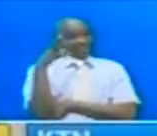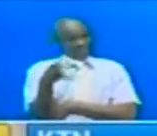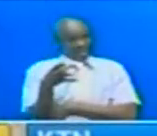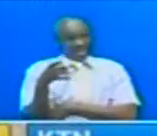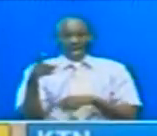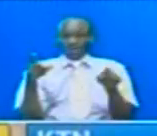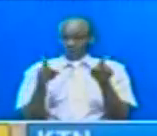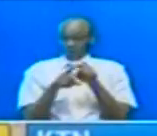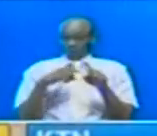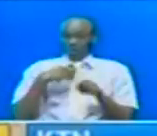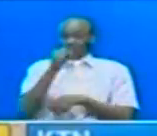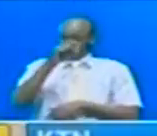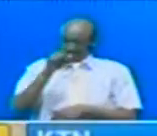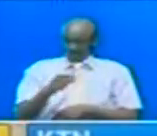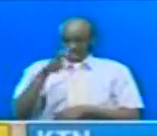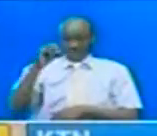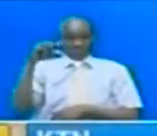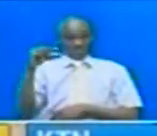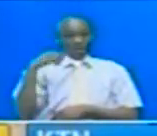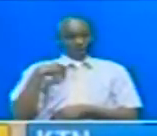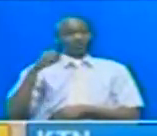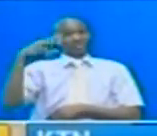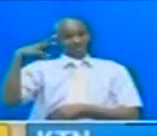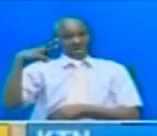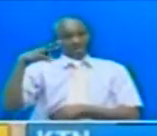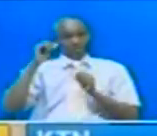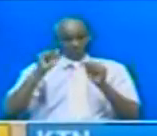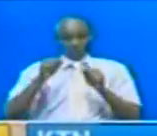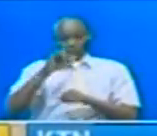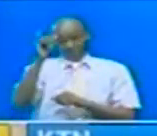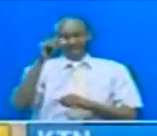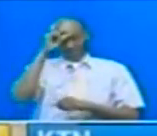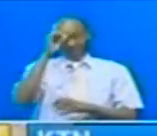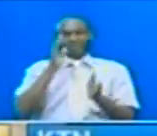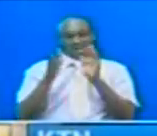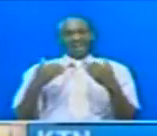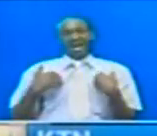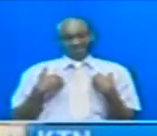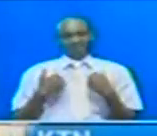implementation of the 5,000 megawatts power plant set out by the Jubilee government.